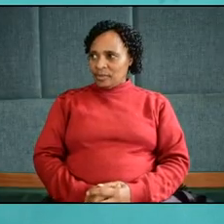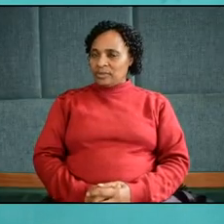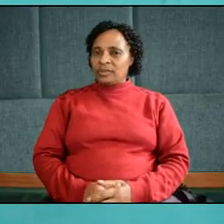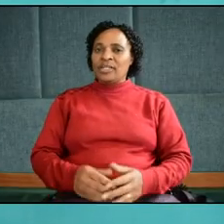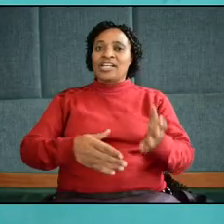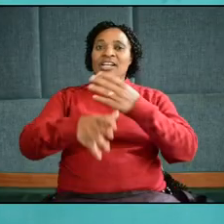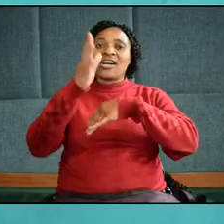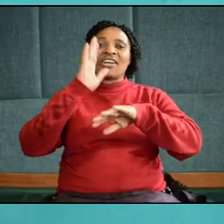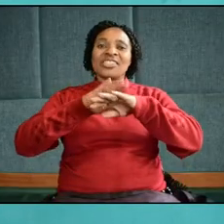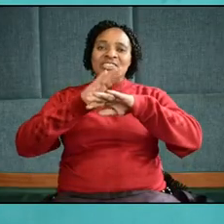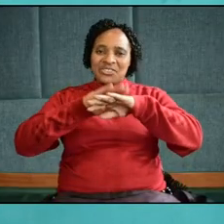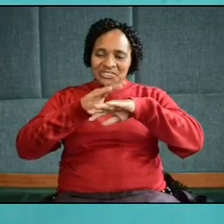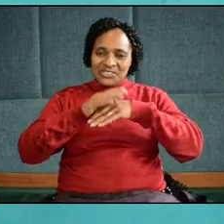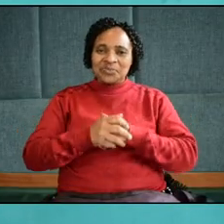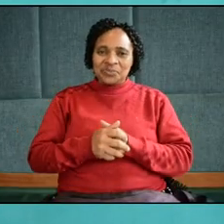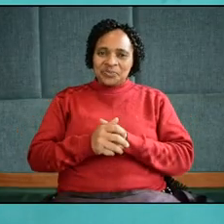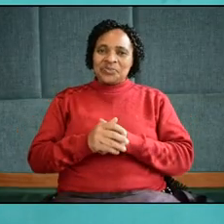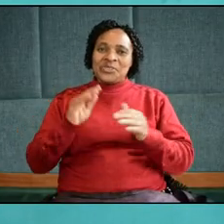God is good.